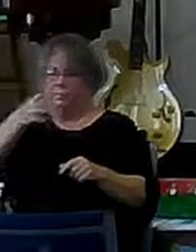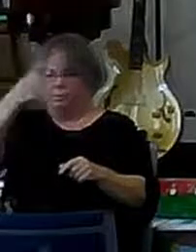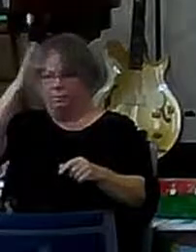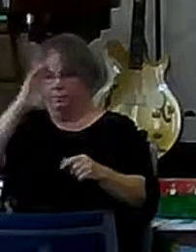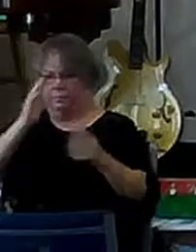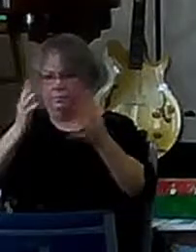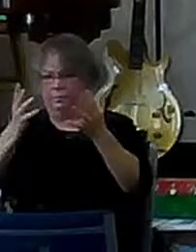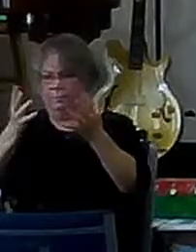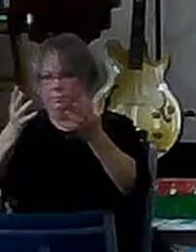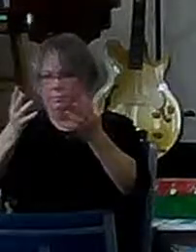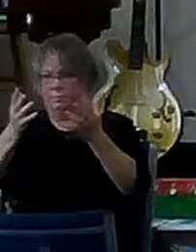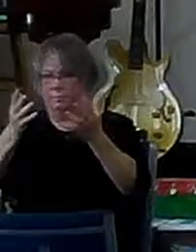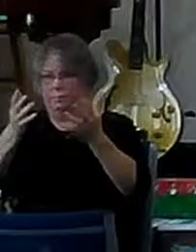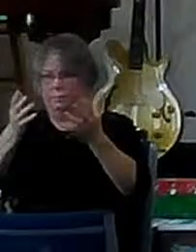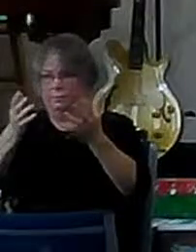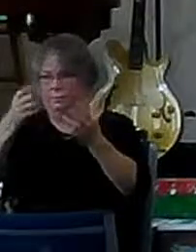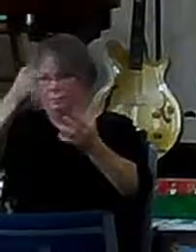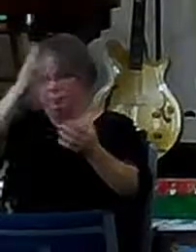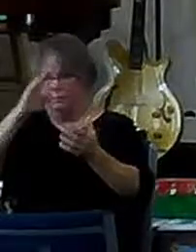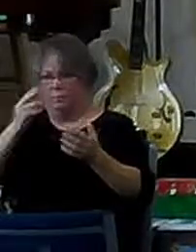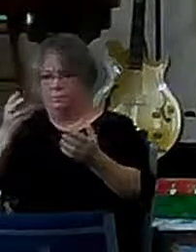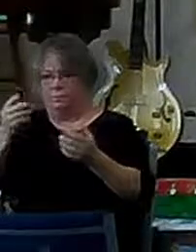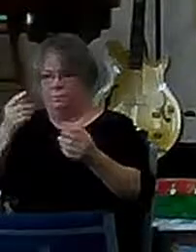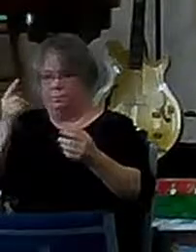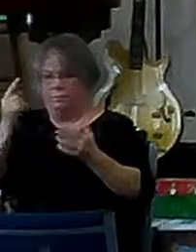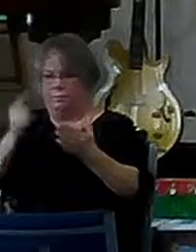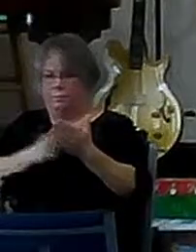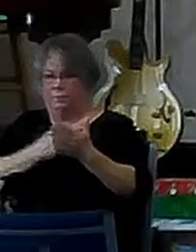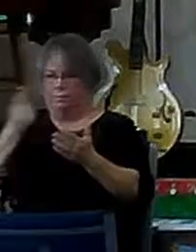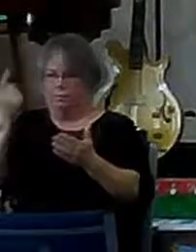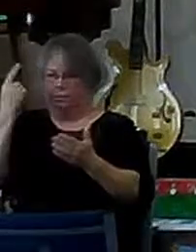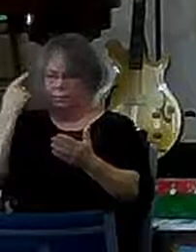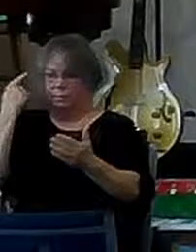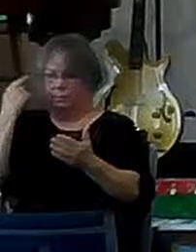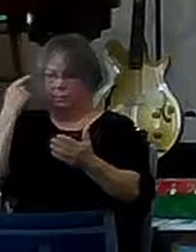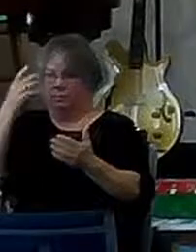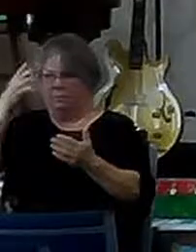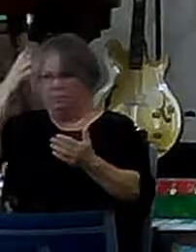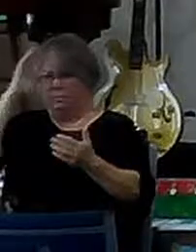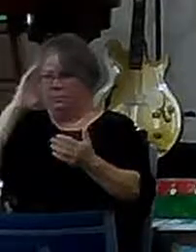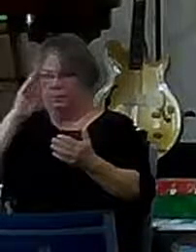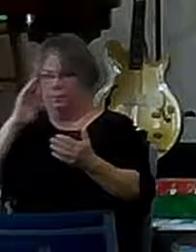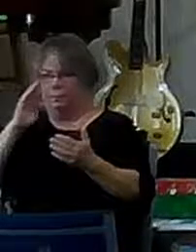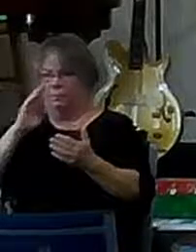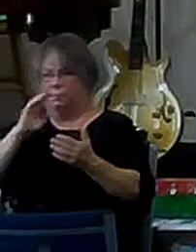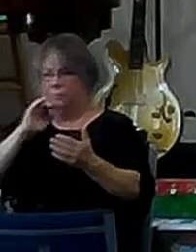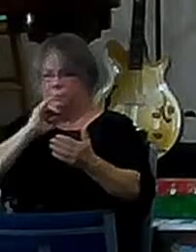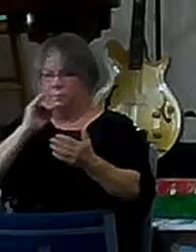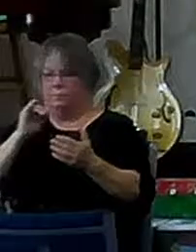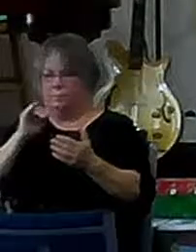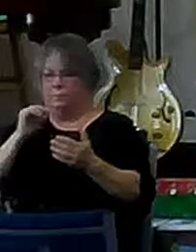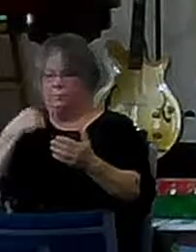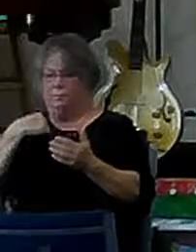God once was. As God is, so we shall